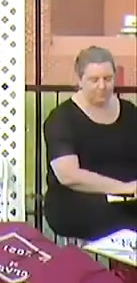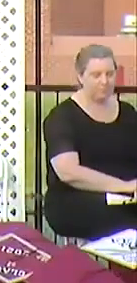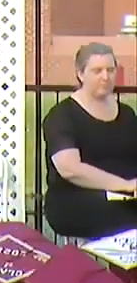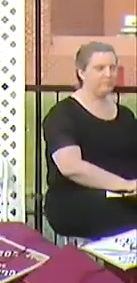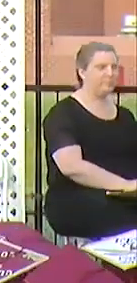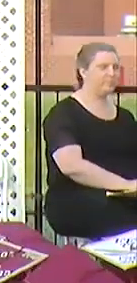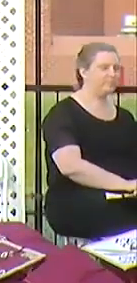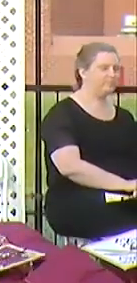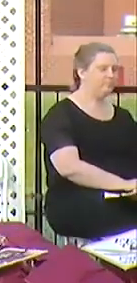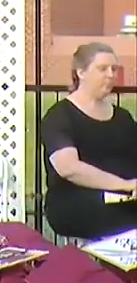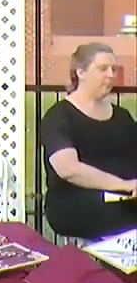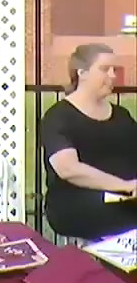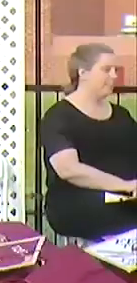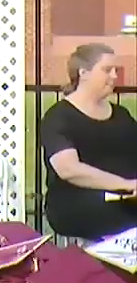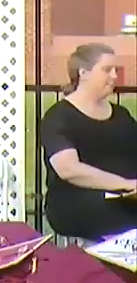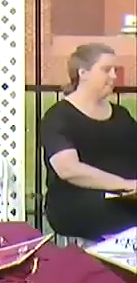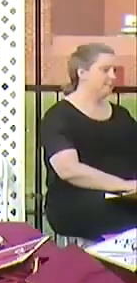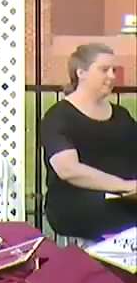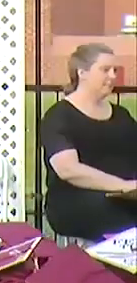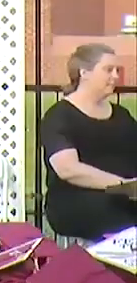Alexis Sarah Nichols.